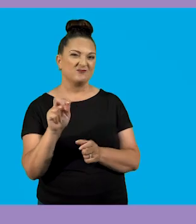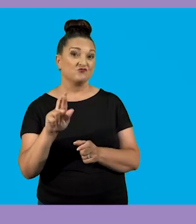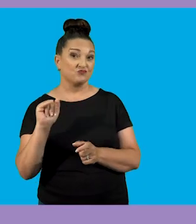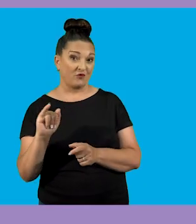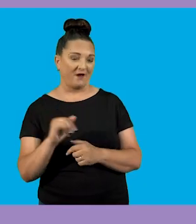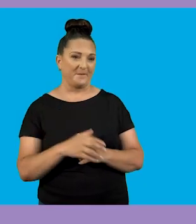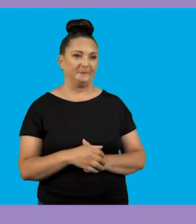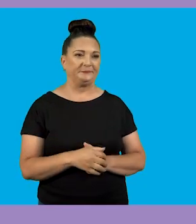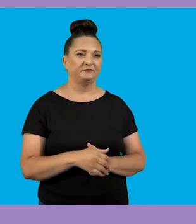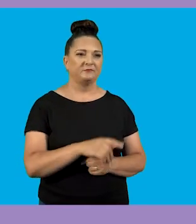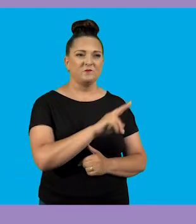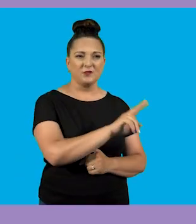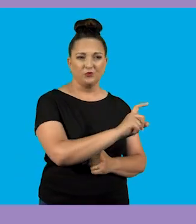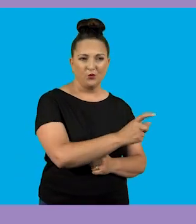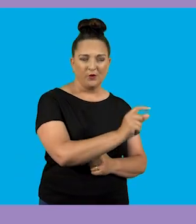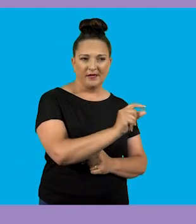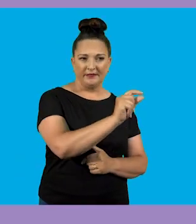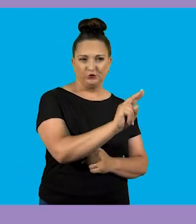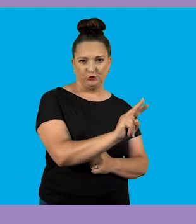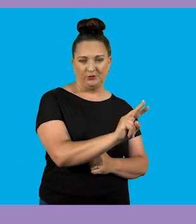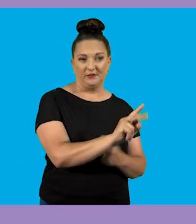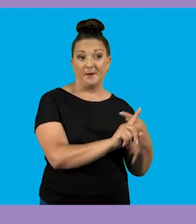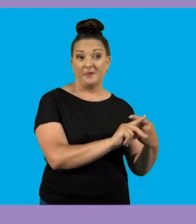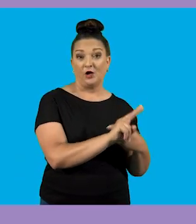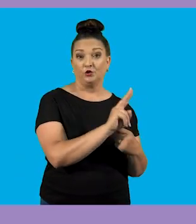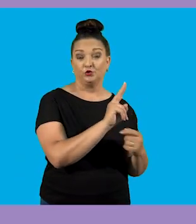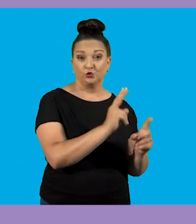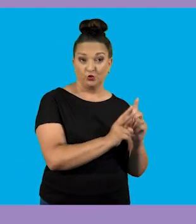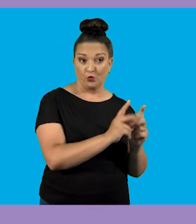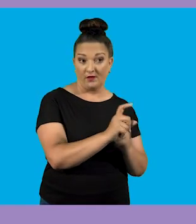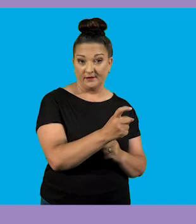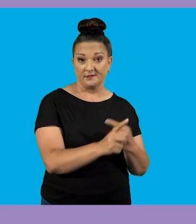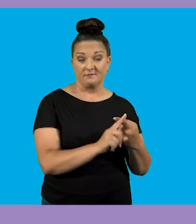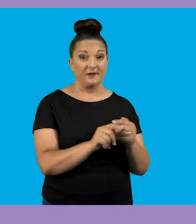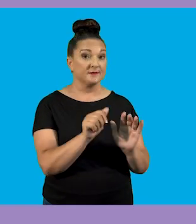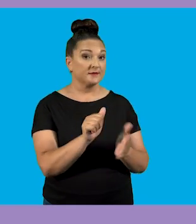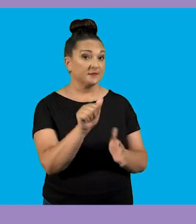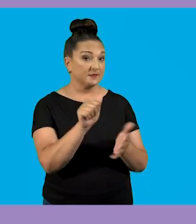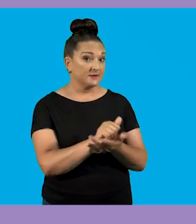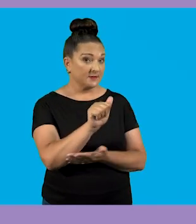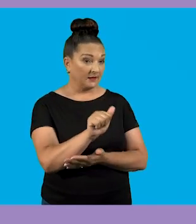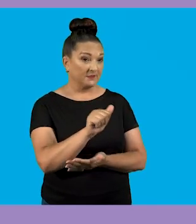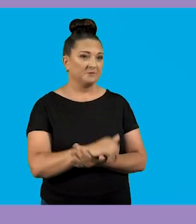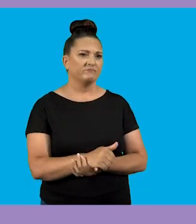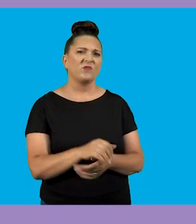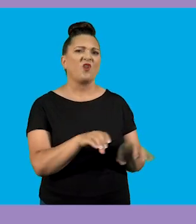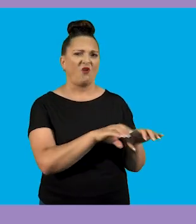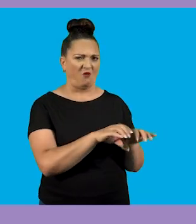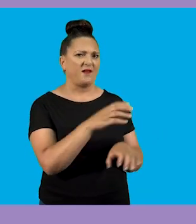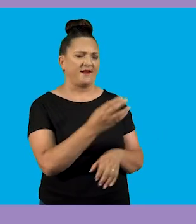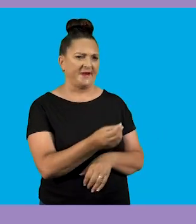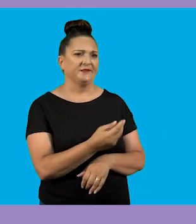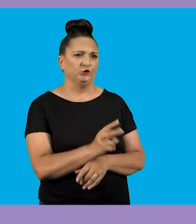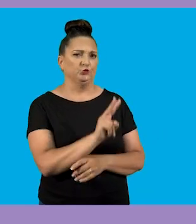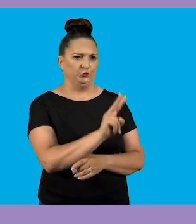few examples. So when we have there 2x squared plus 12x plus 16, we do have a common factor of 2, and we